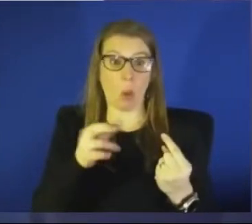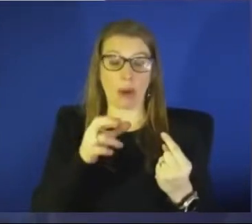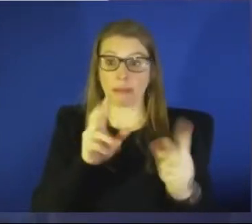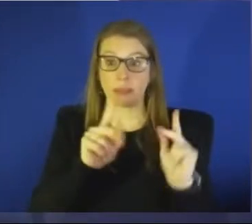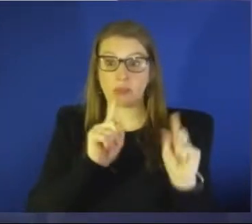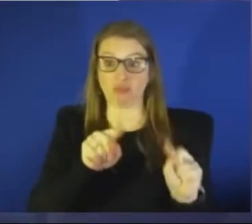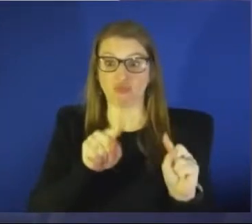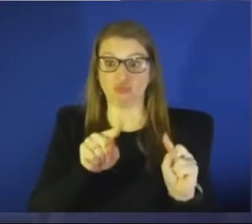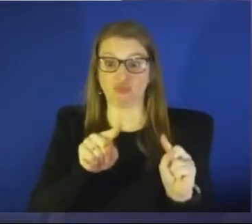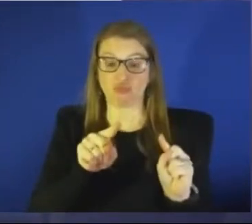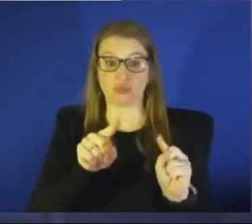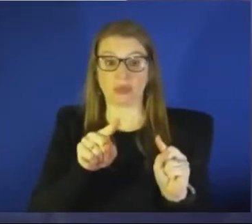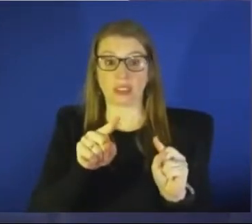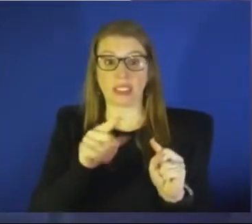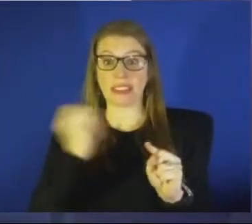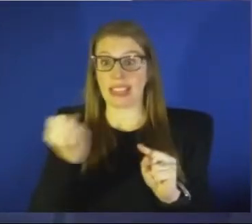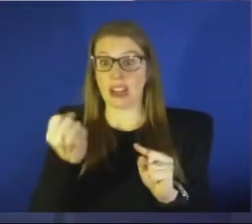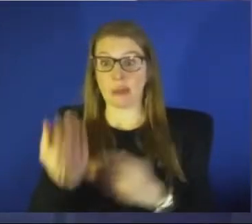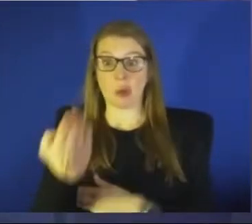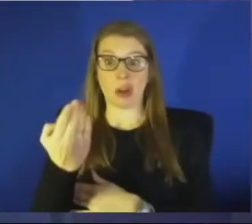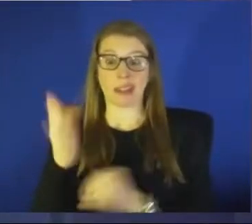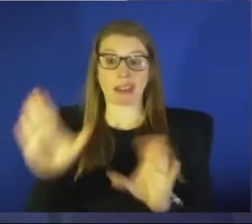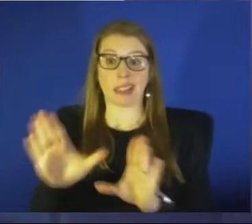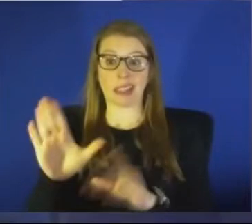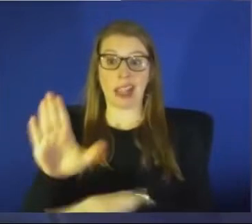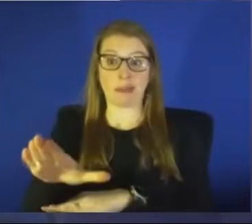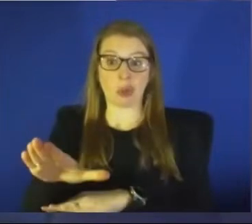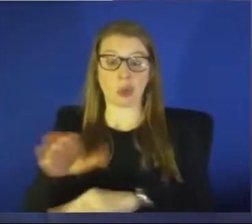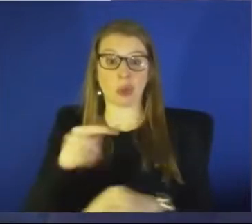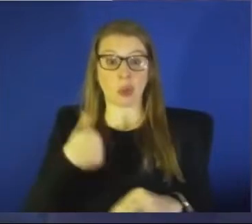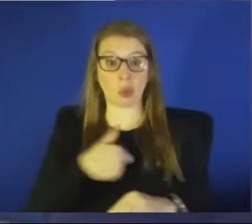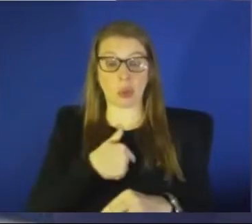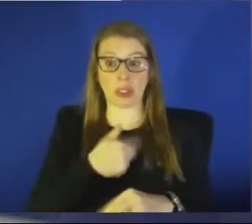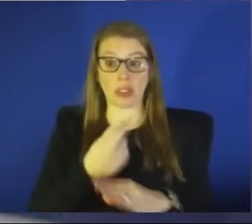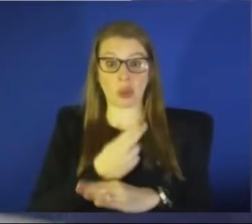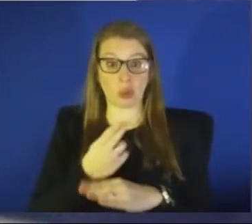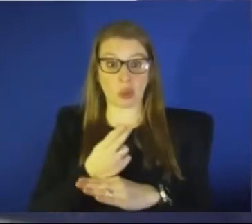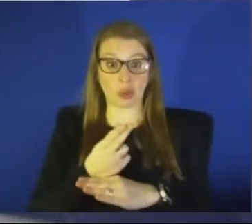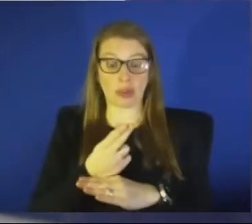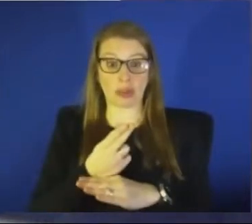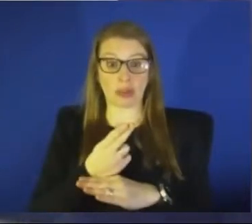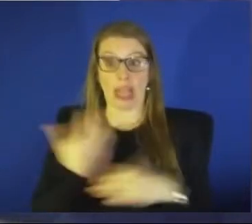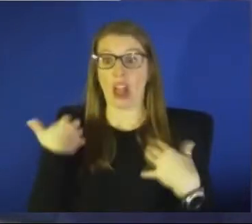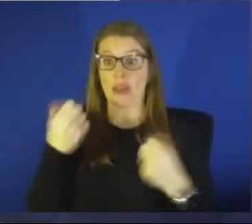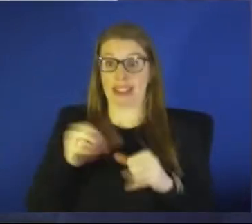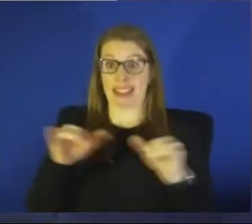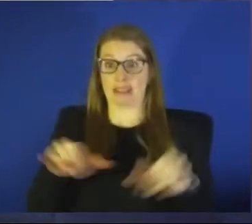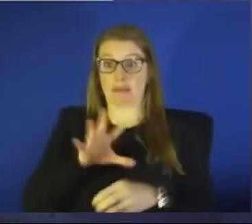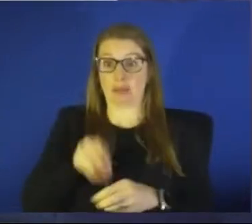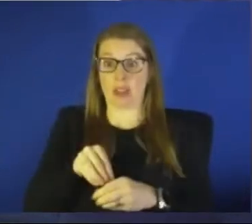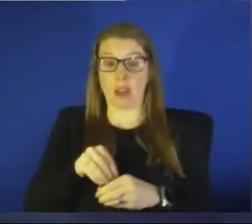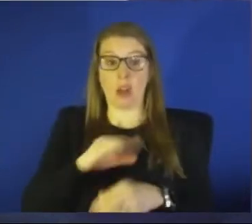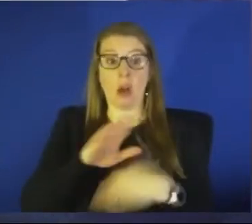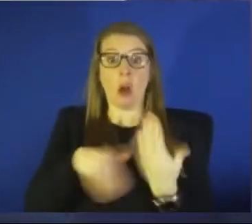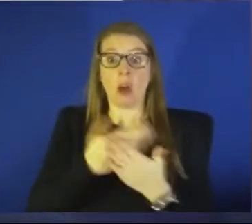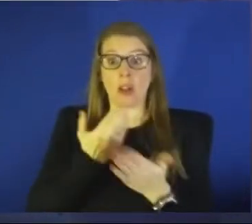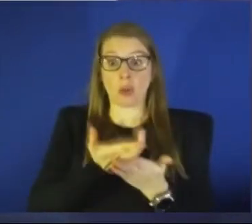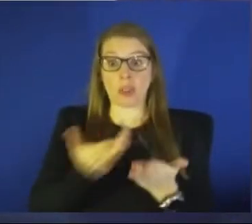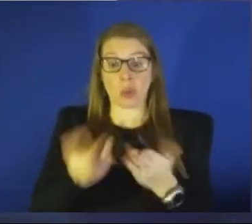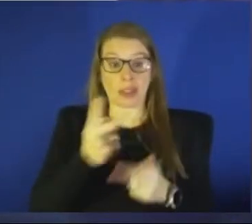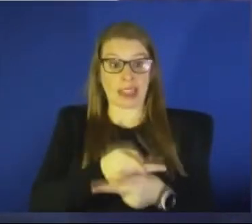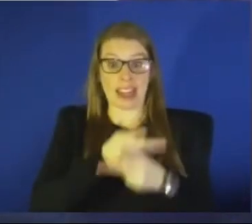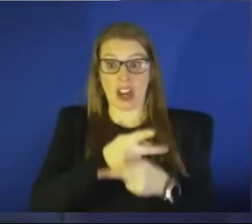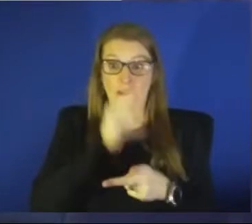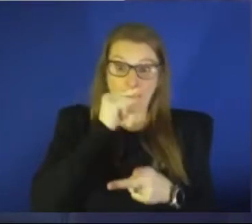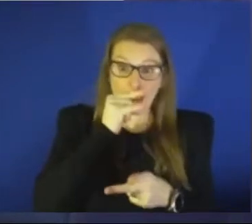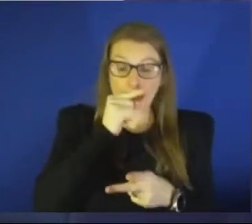Sunday afternoon, and so we get to use, being a part of this health system, we get to use all our resources to take care of the kids, to take care of the parents,